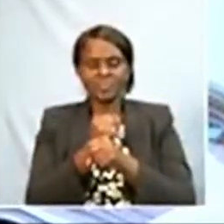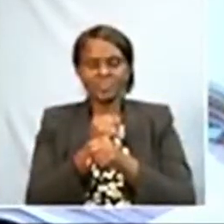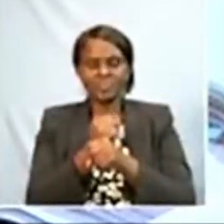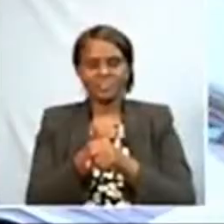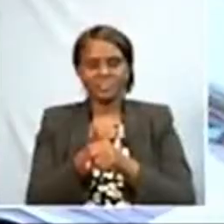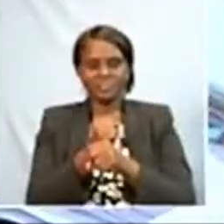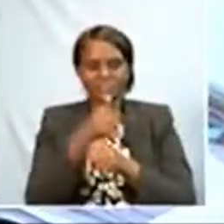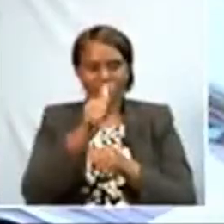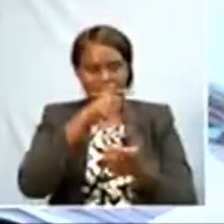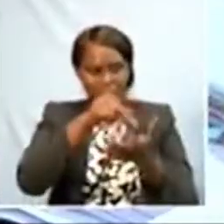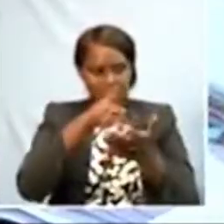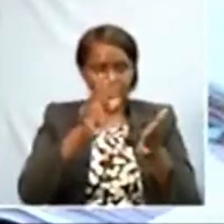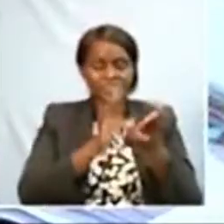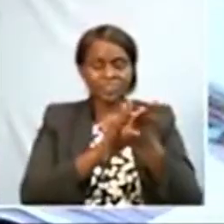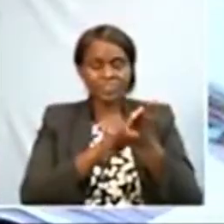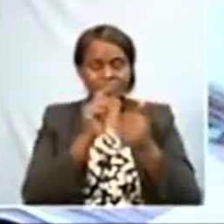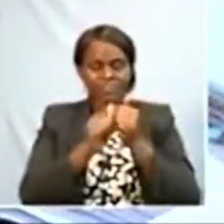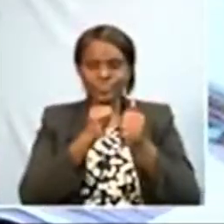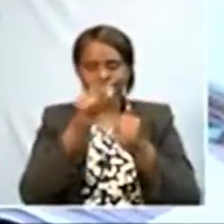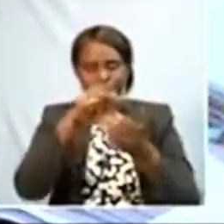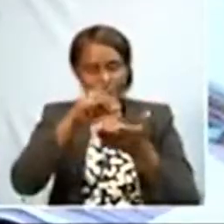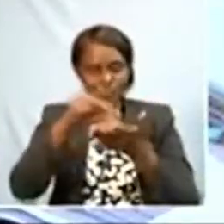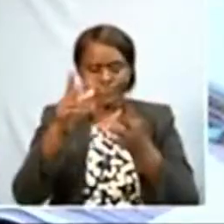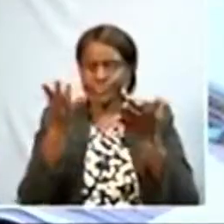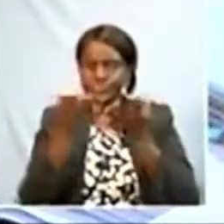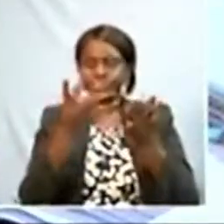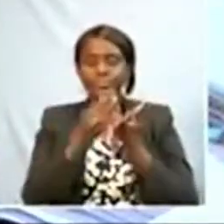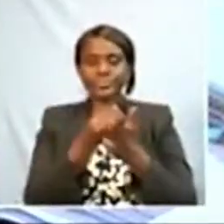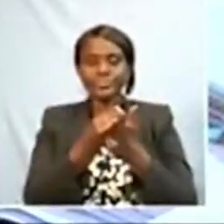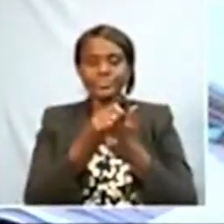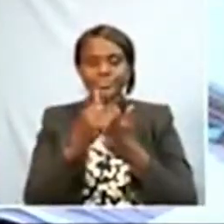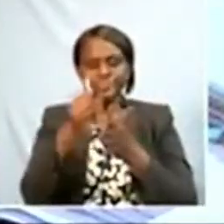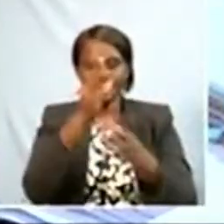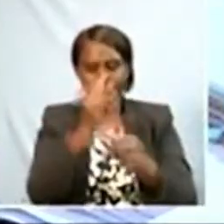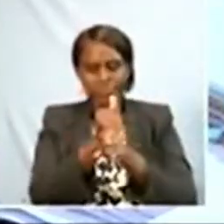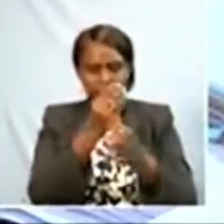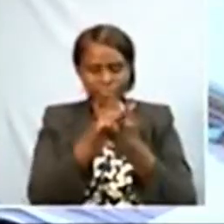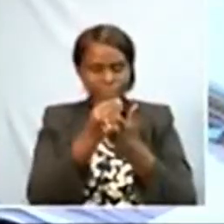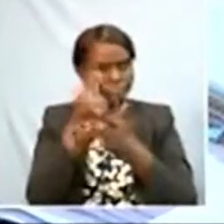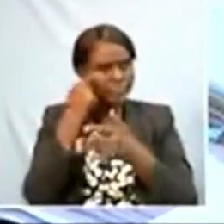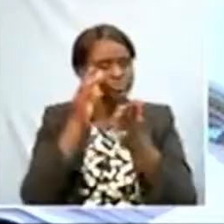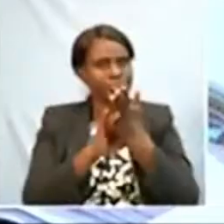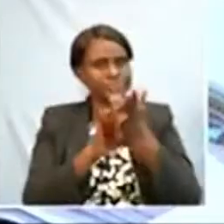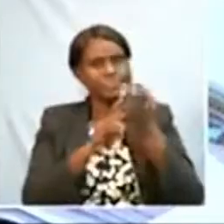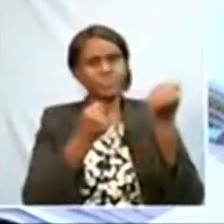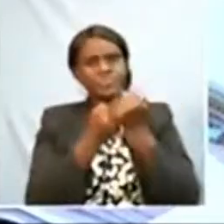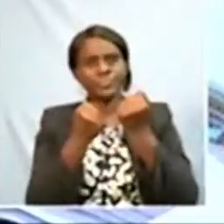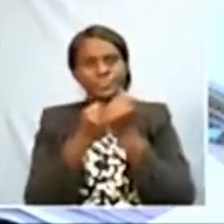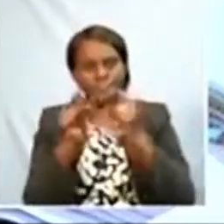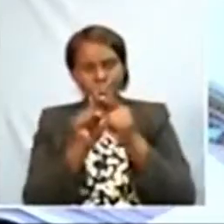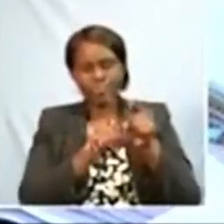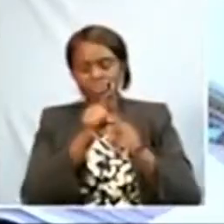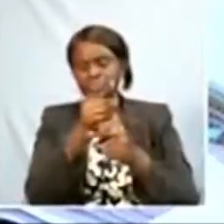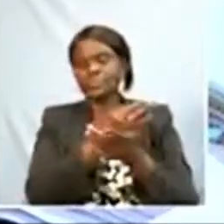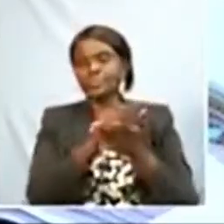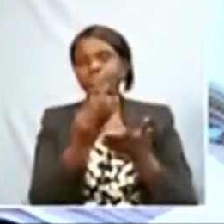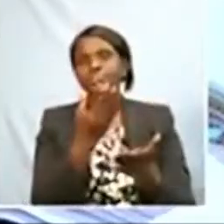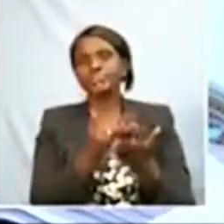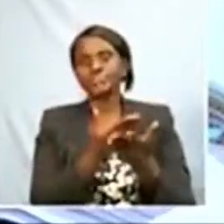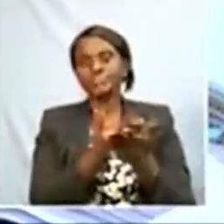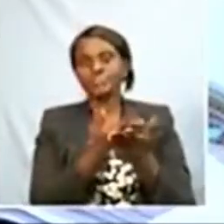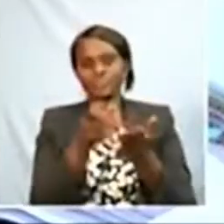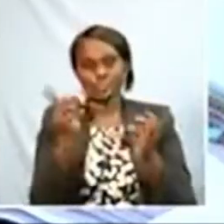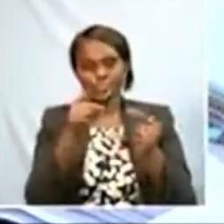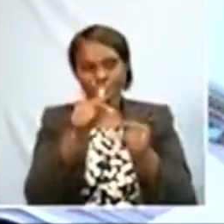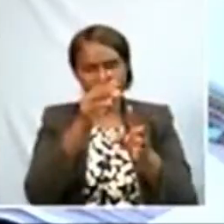when you are paying a school that is not supposed to be paid money, they are receiving money for bursaries. That's a failure.